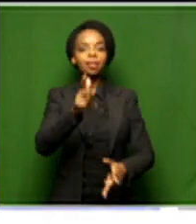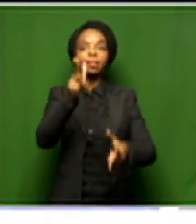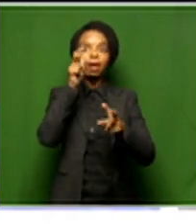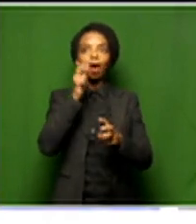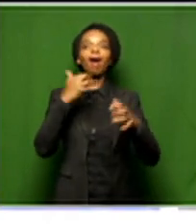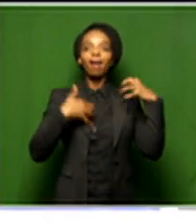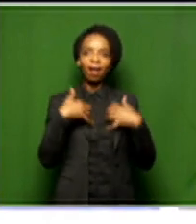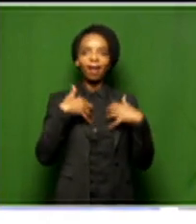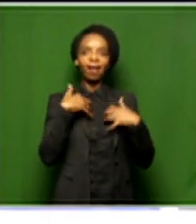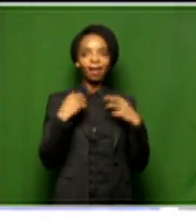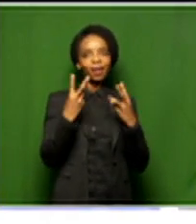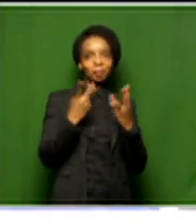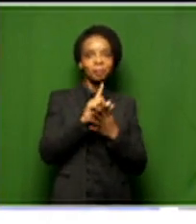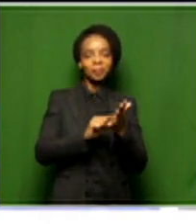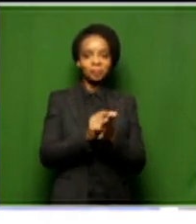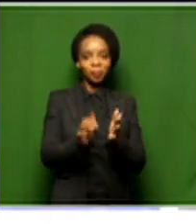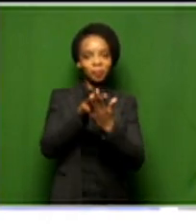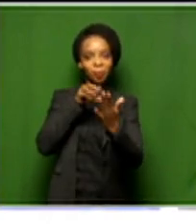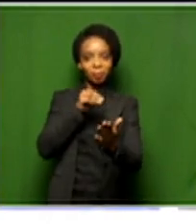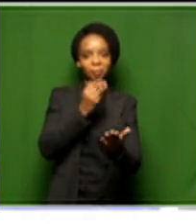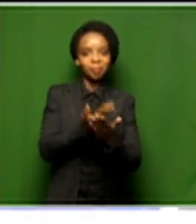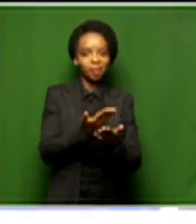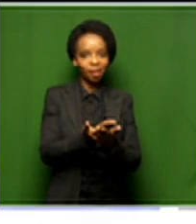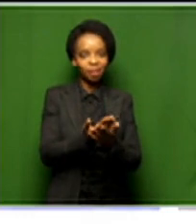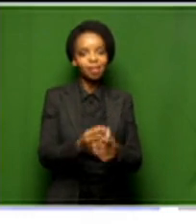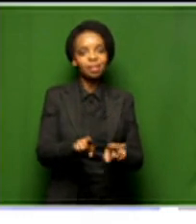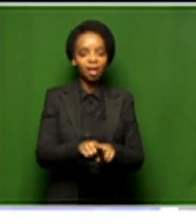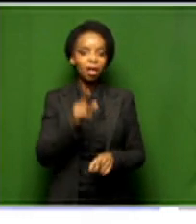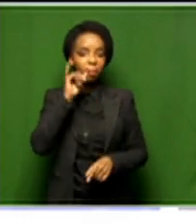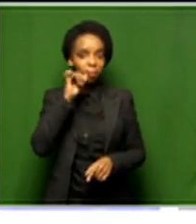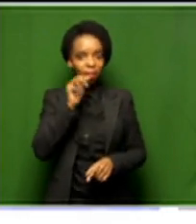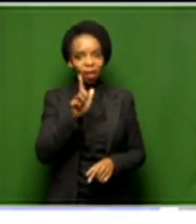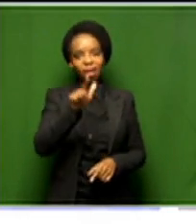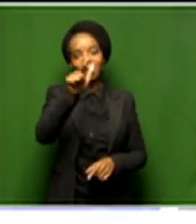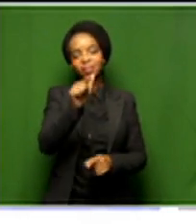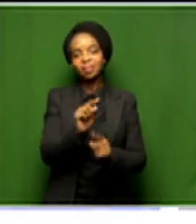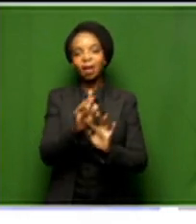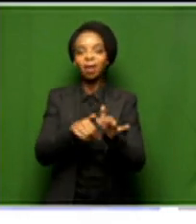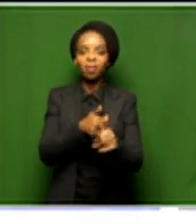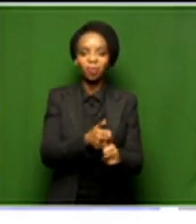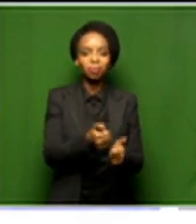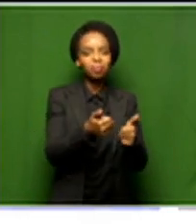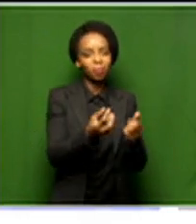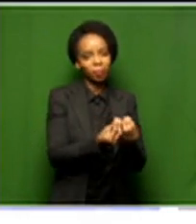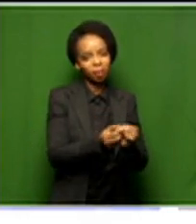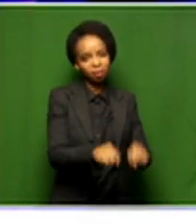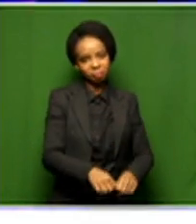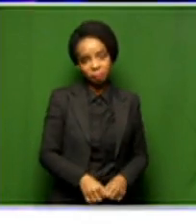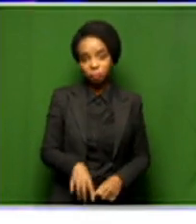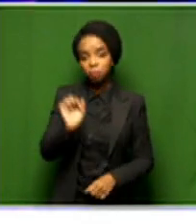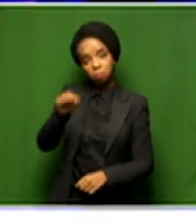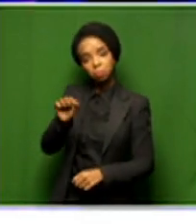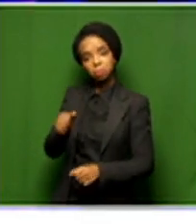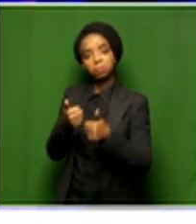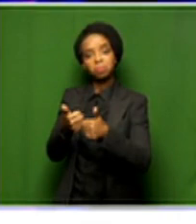excited. So it does matter, and of course Thabo Mbeki will follow later on. So it's a good thing, yeah. It is a good thing, and it is an